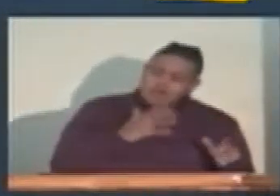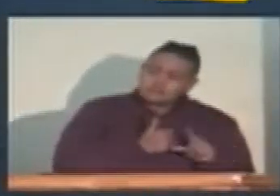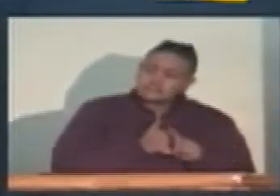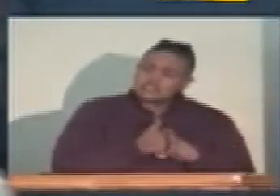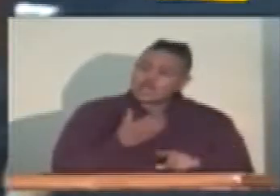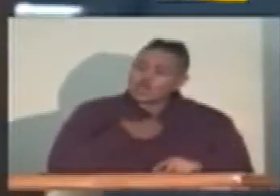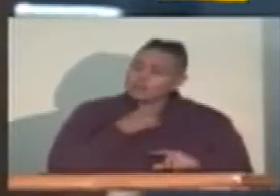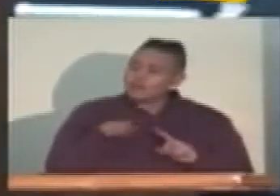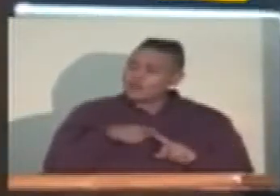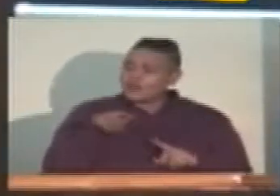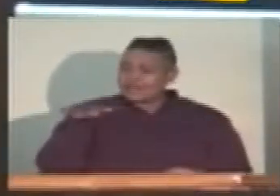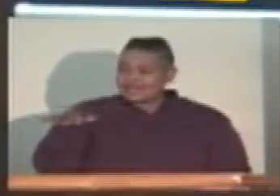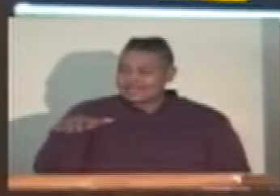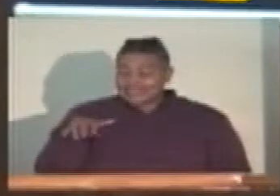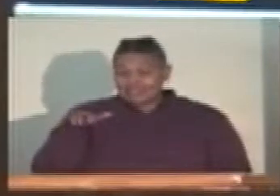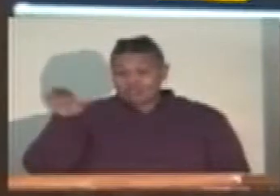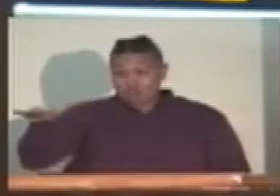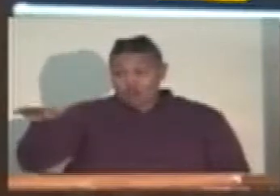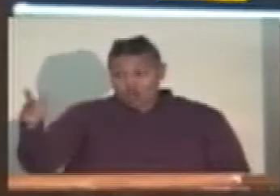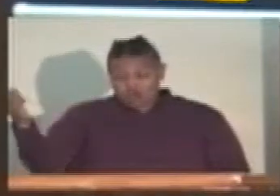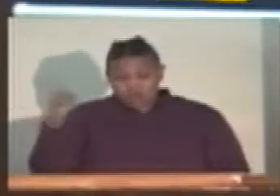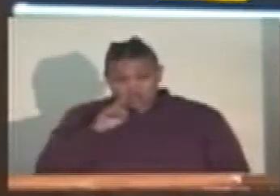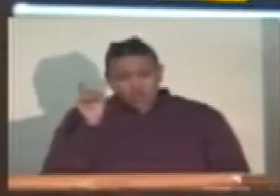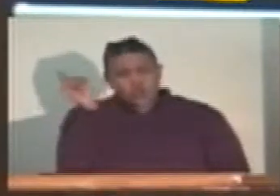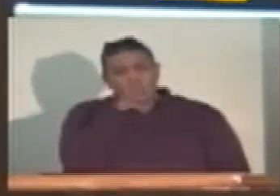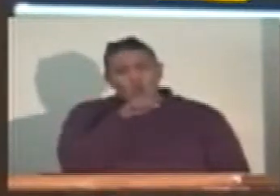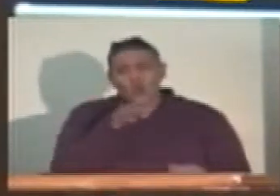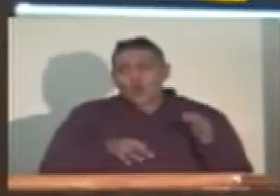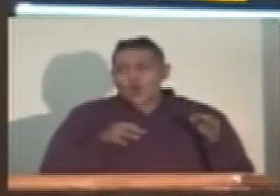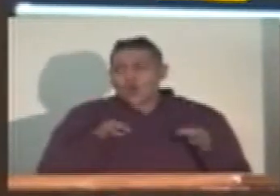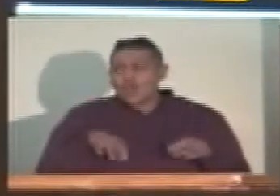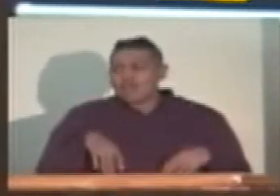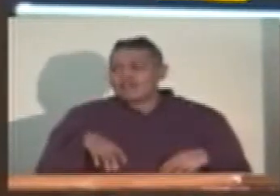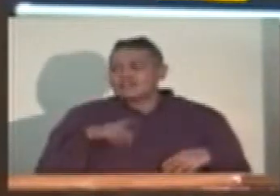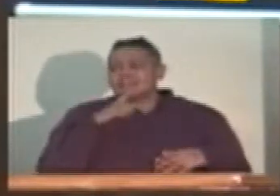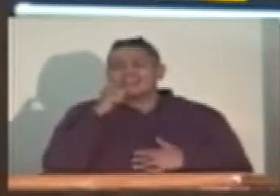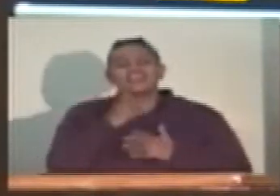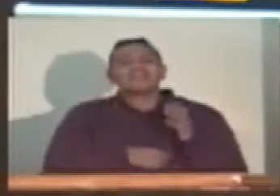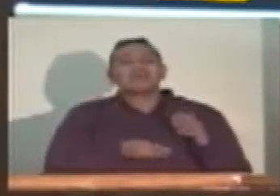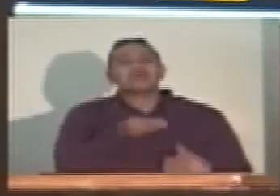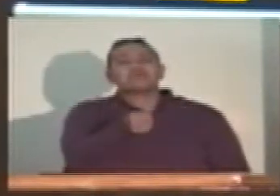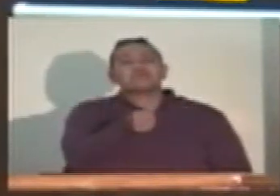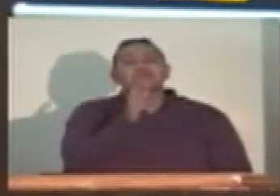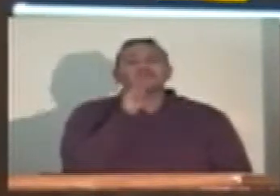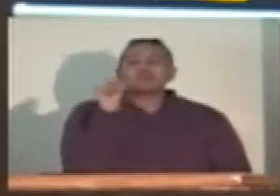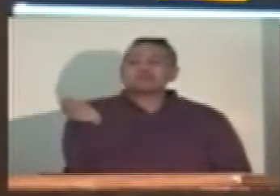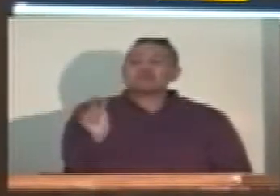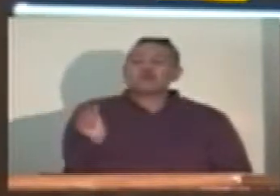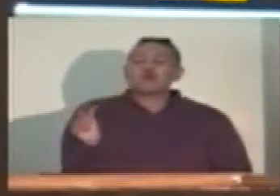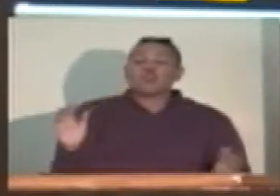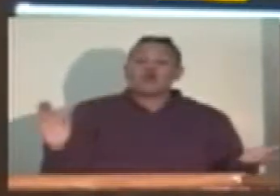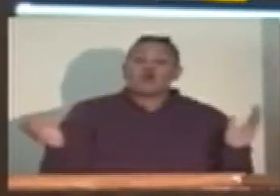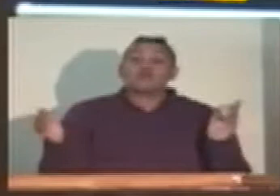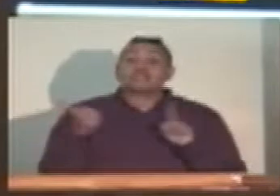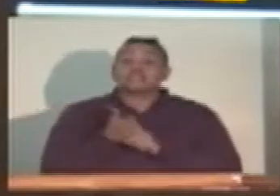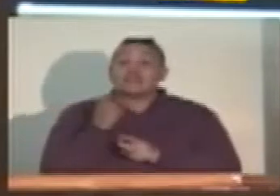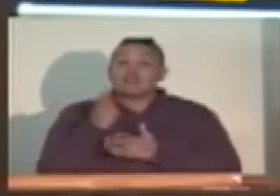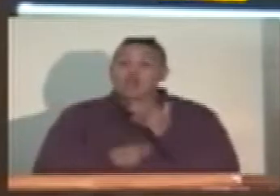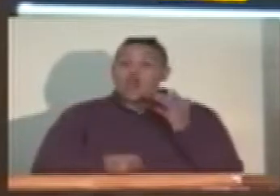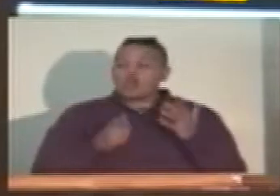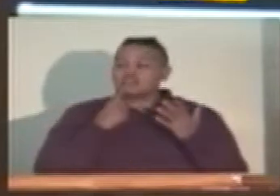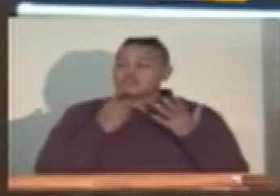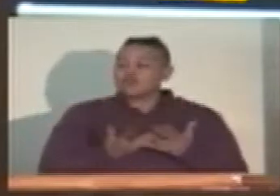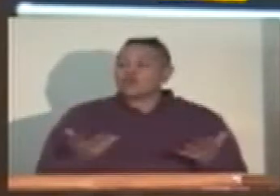a pre-del thief is caught and he goes to court, the fine level is minuscule compared to the cost of